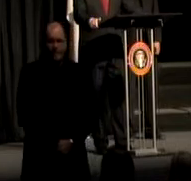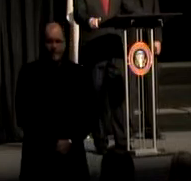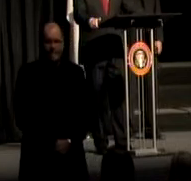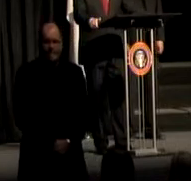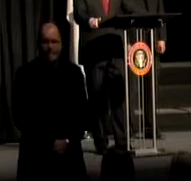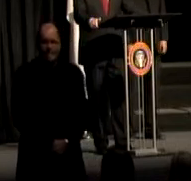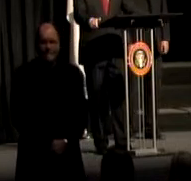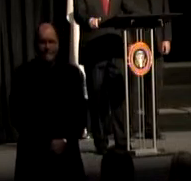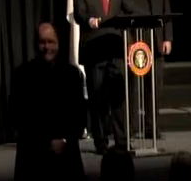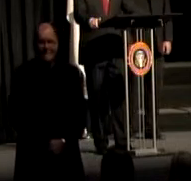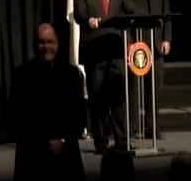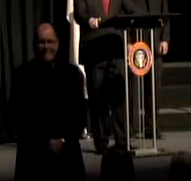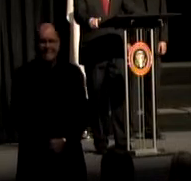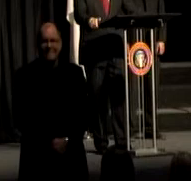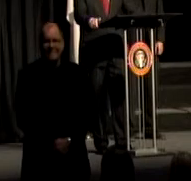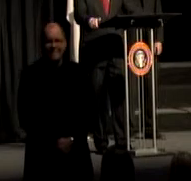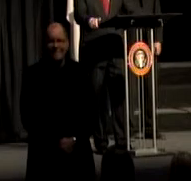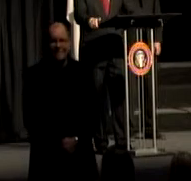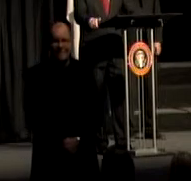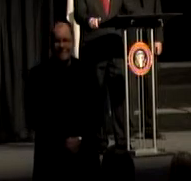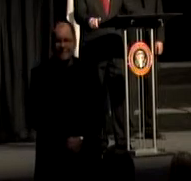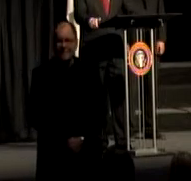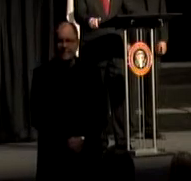and you'll you'll say what's normal